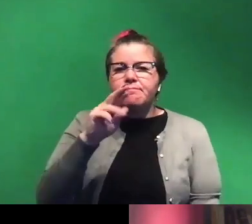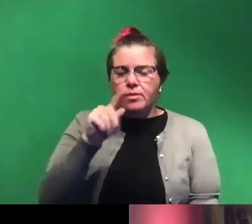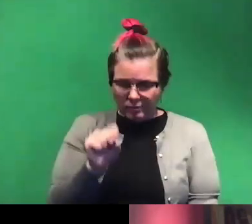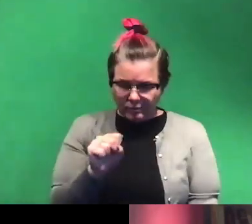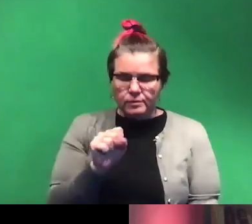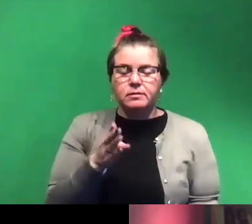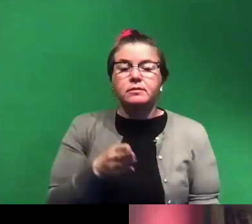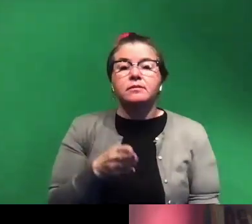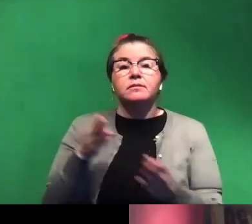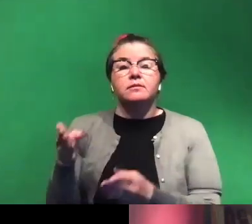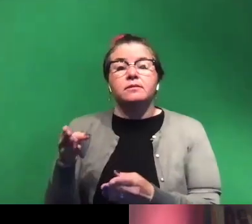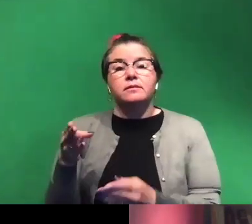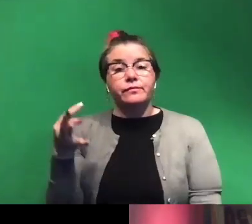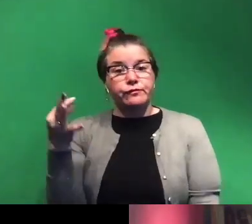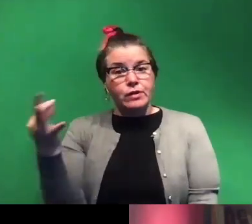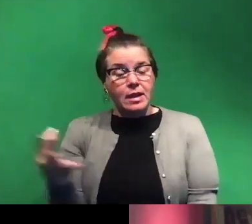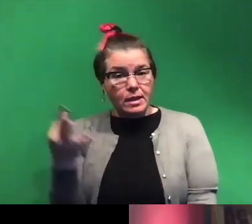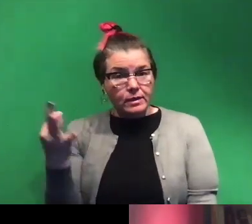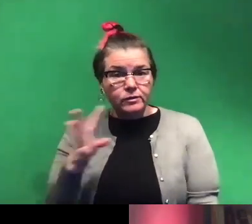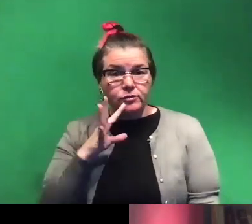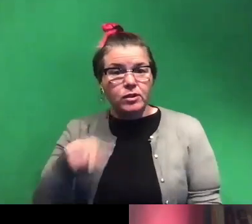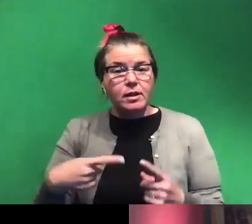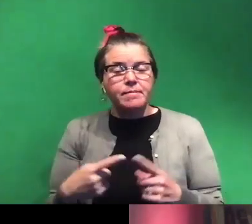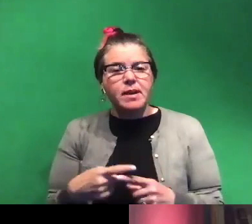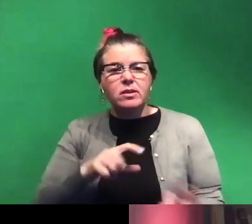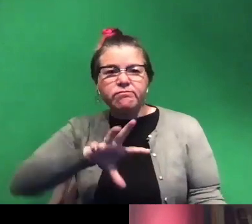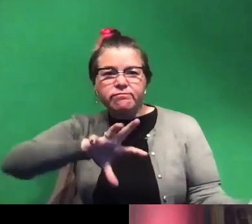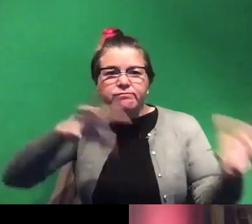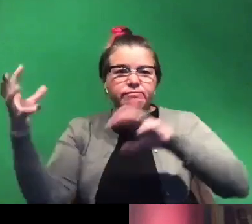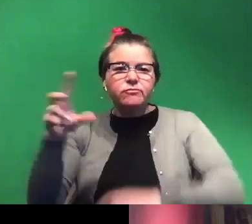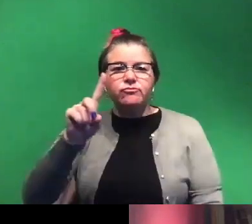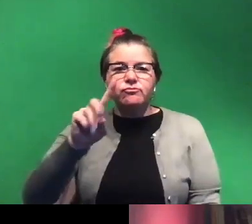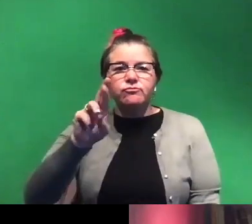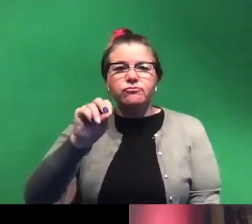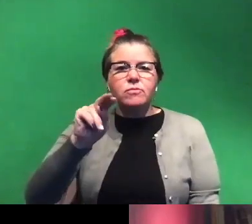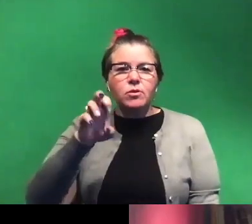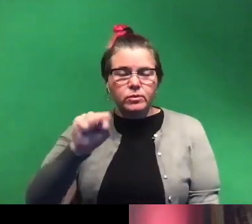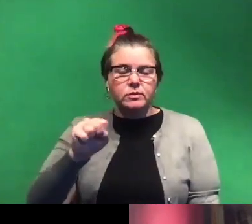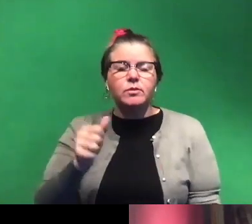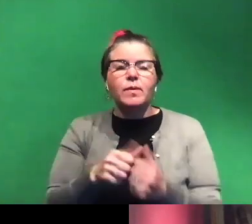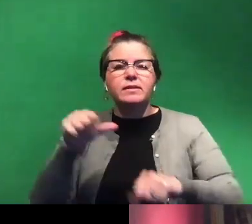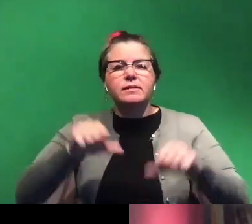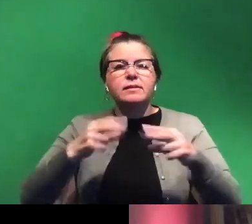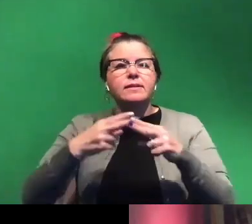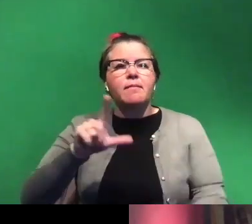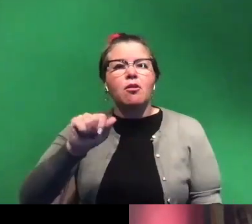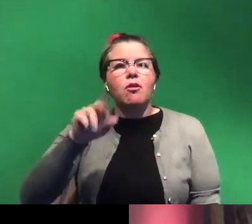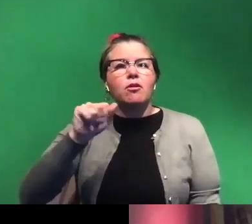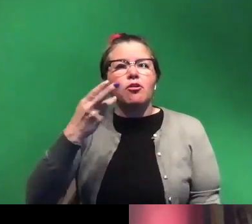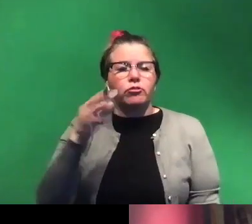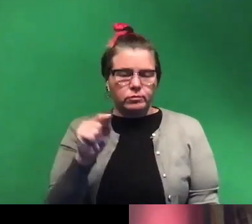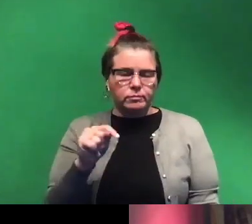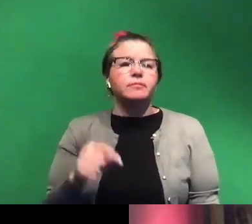on Friday, we're going to be talking about disaster drones with a scientist named Laura Hart. So that is going to